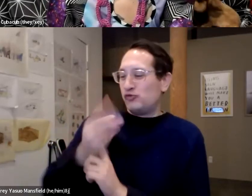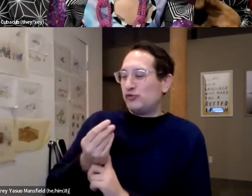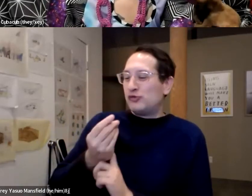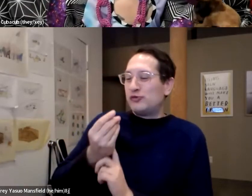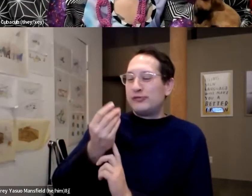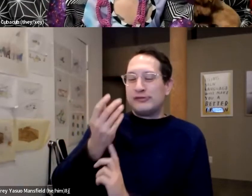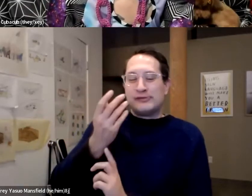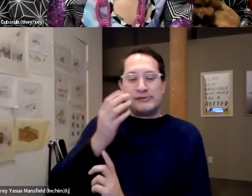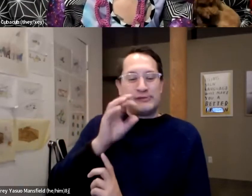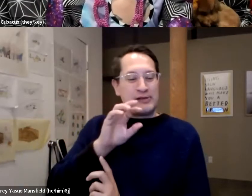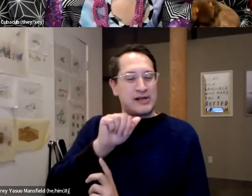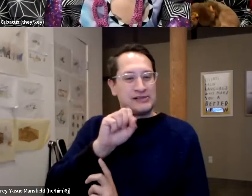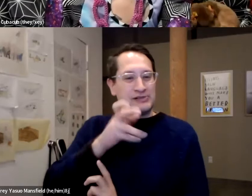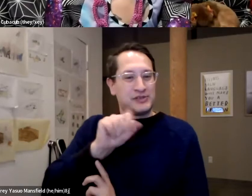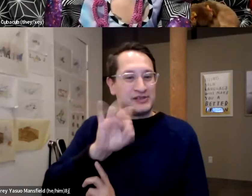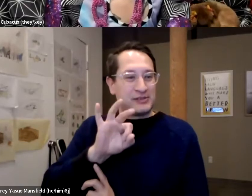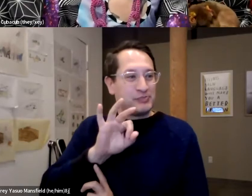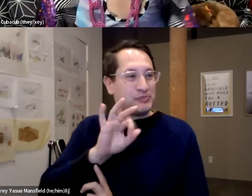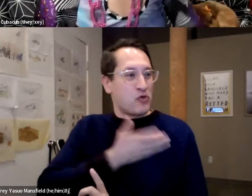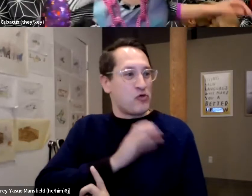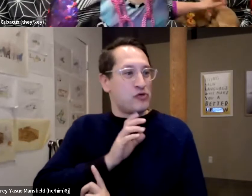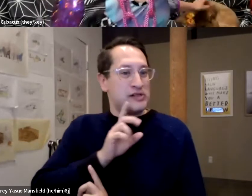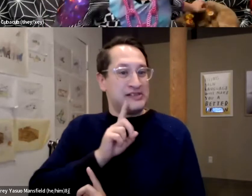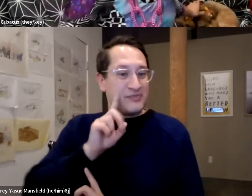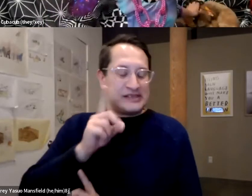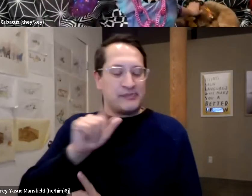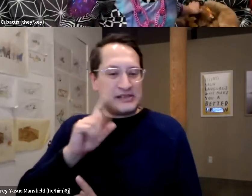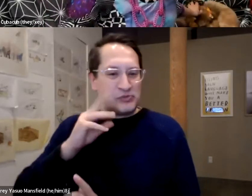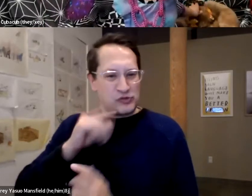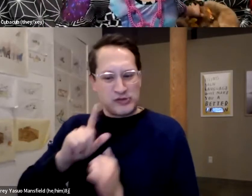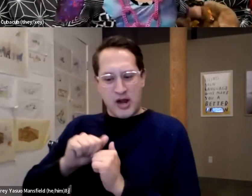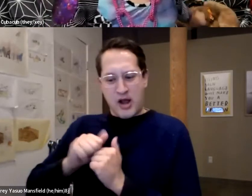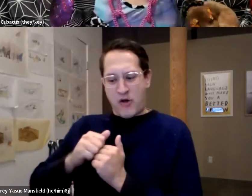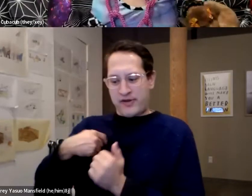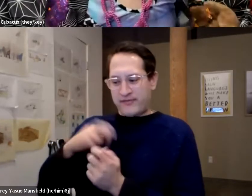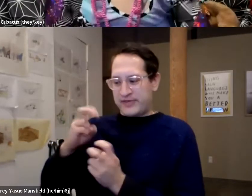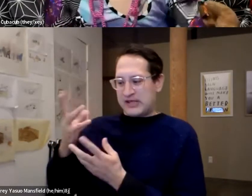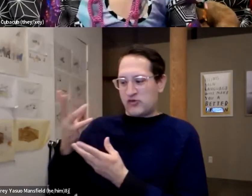or joy or culture aspects